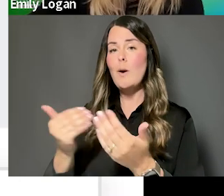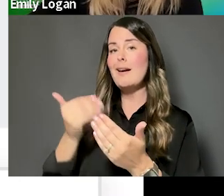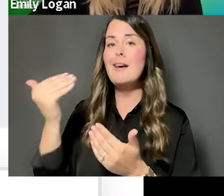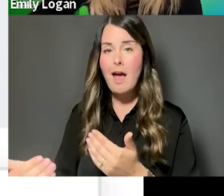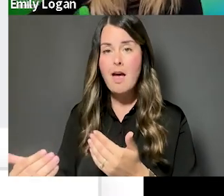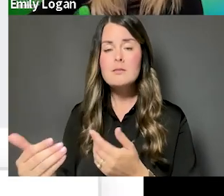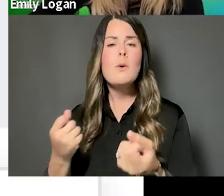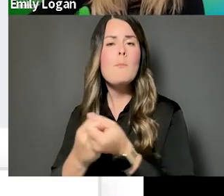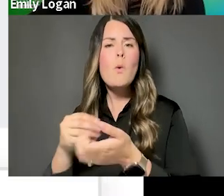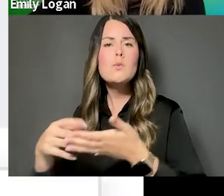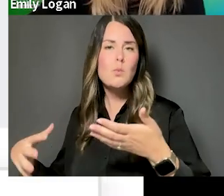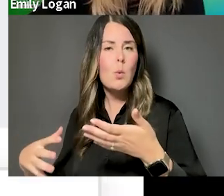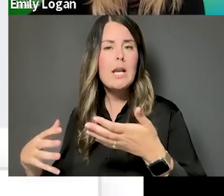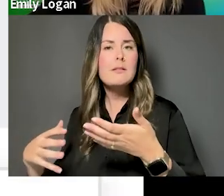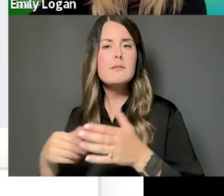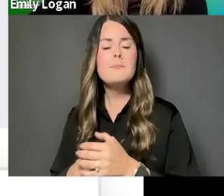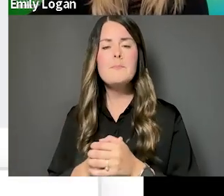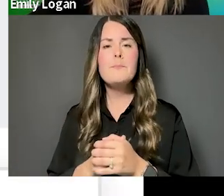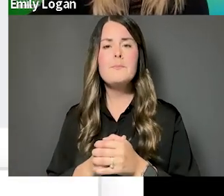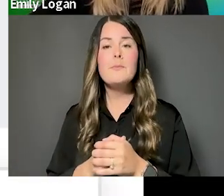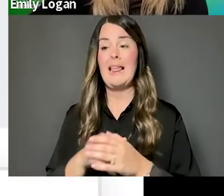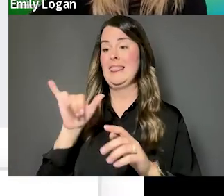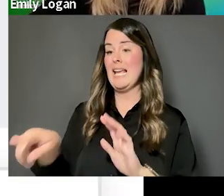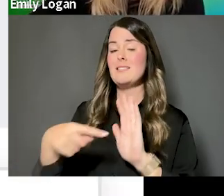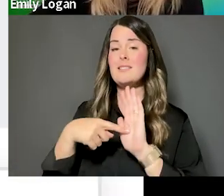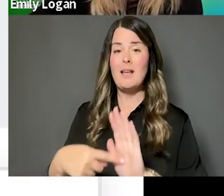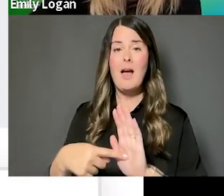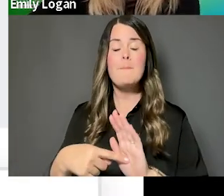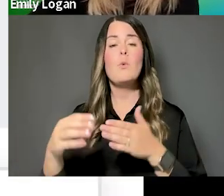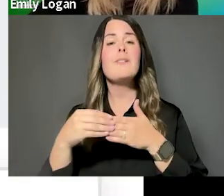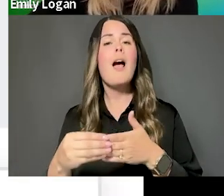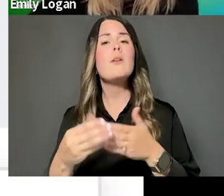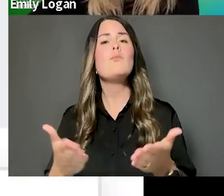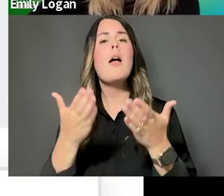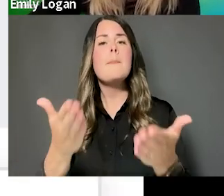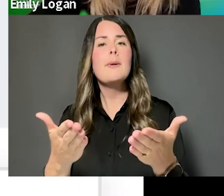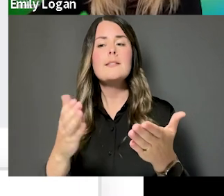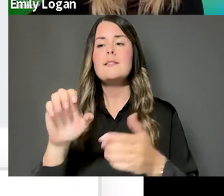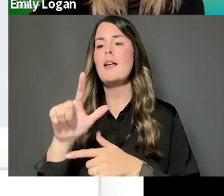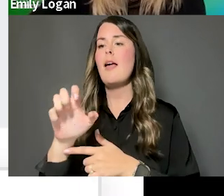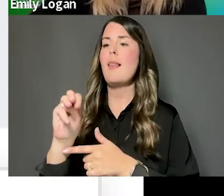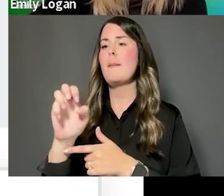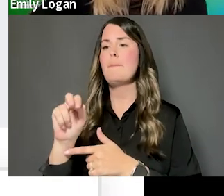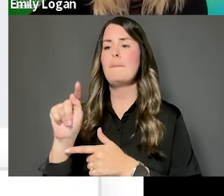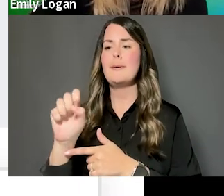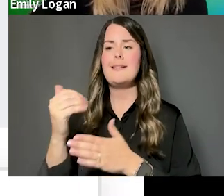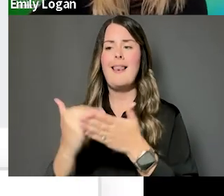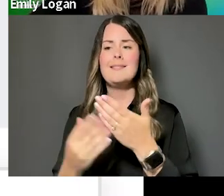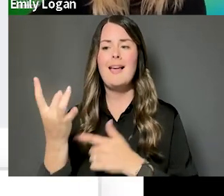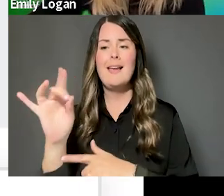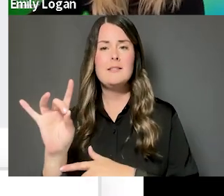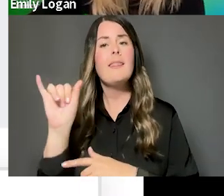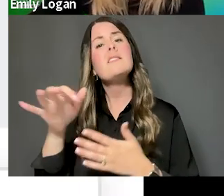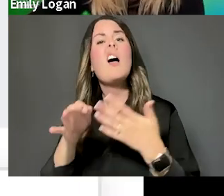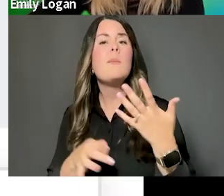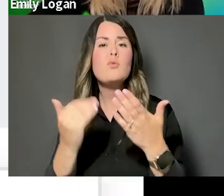for the next instructional step to support students effectively. In this example, the guidance recommends elements of Lesson 18, which